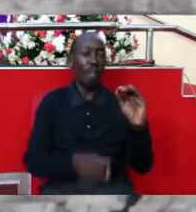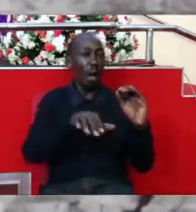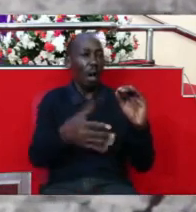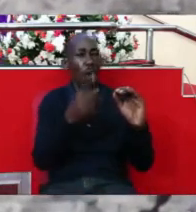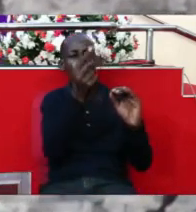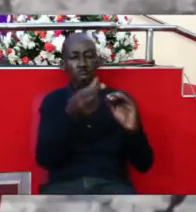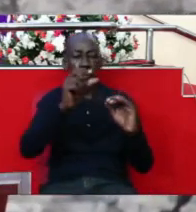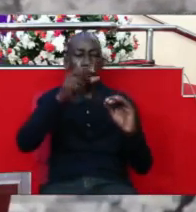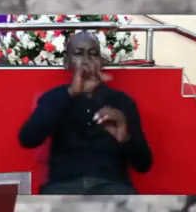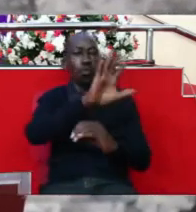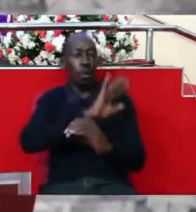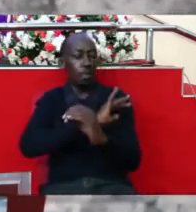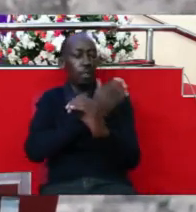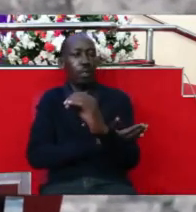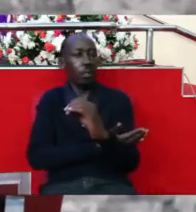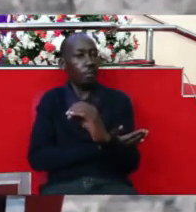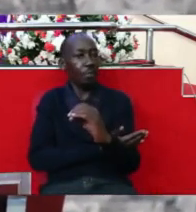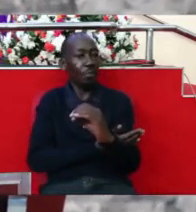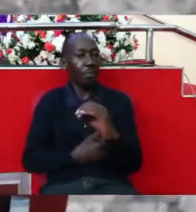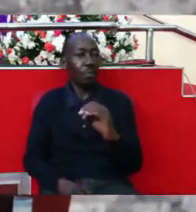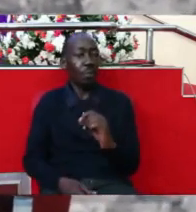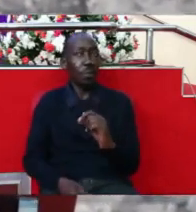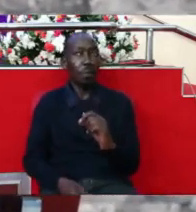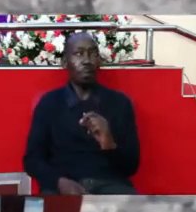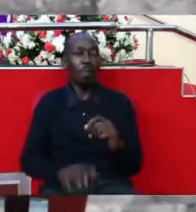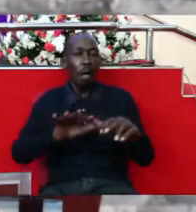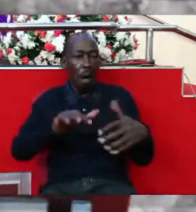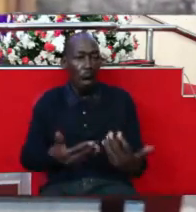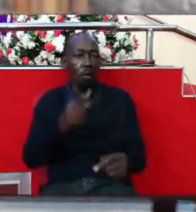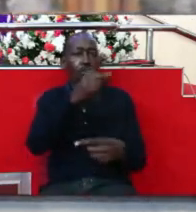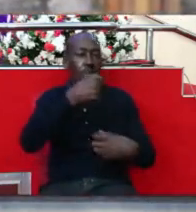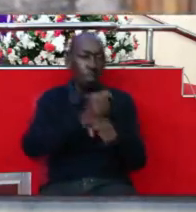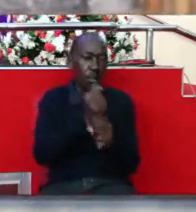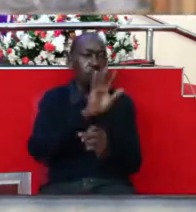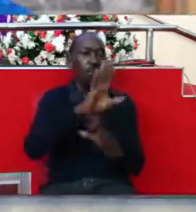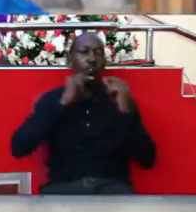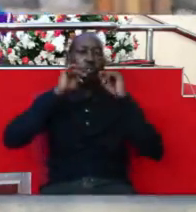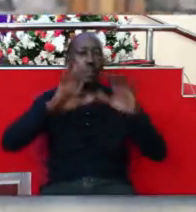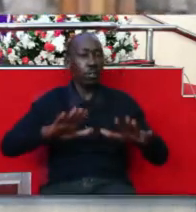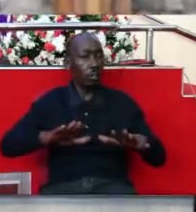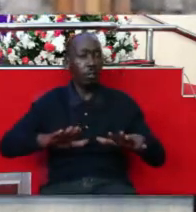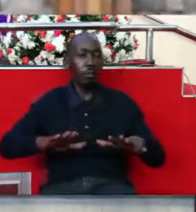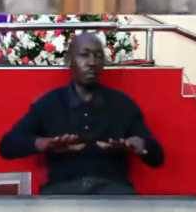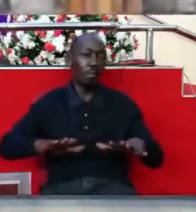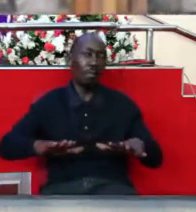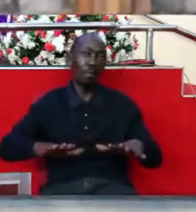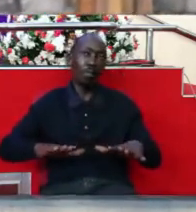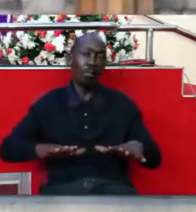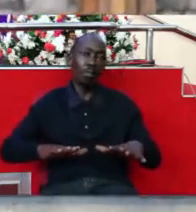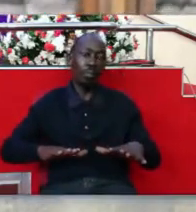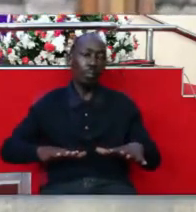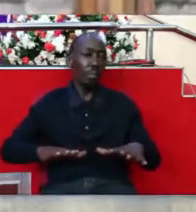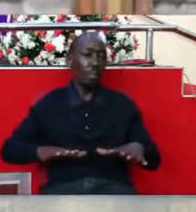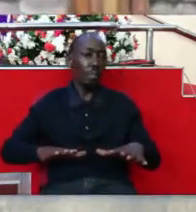increase your capacity? Je, unaongeza aje uwezo wako? How do you create room for your blessings? Unatengeneza aje nafasi kwa sababu ya